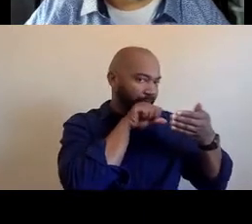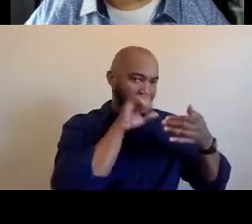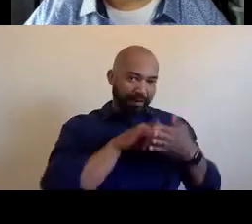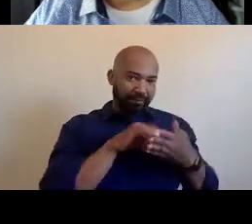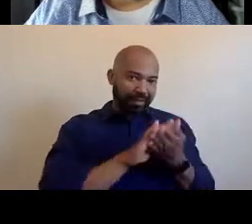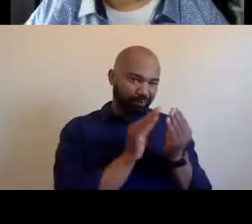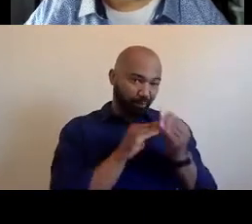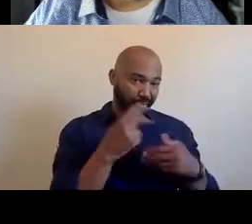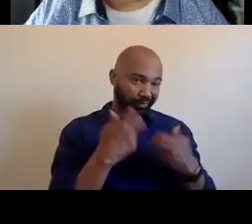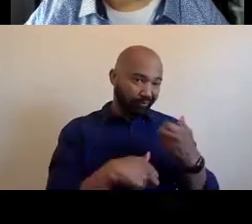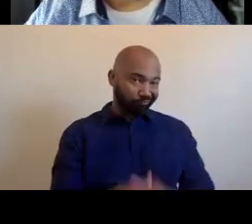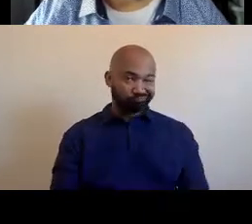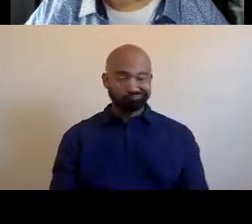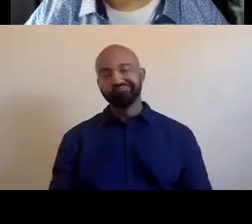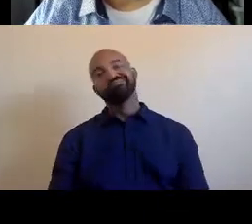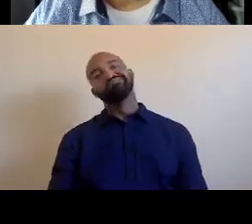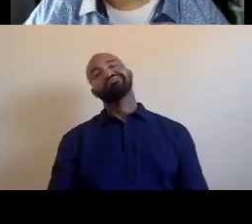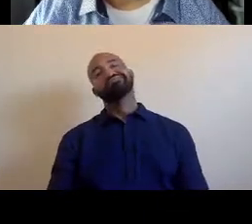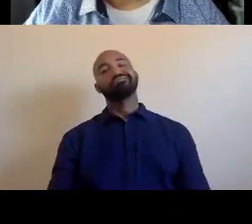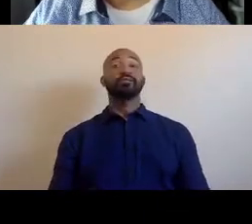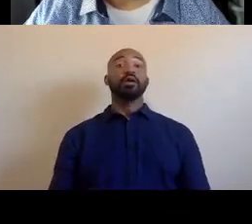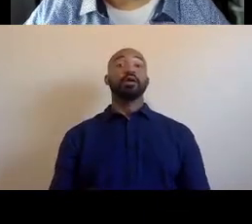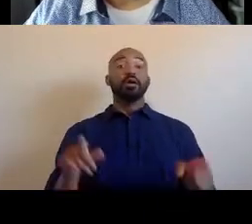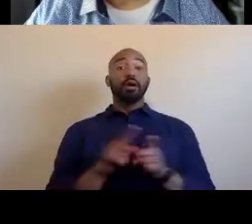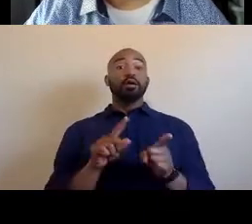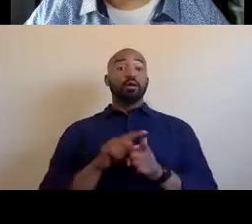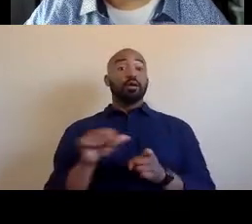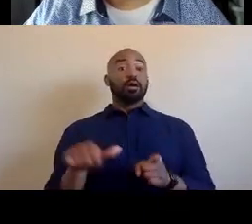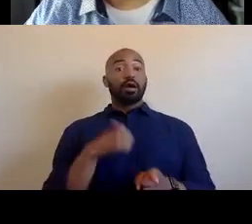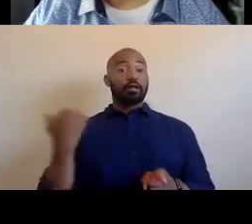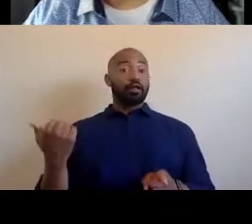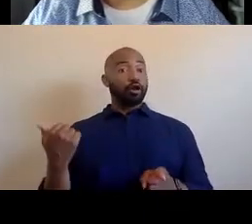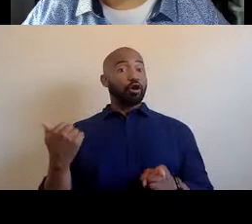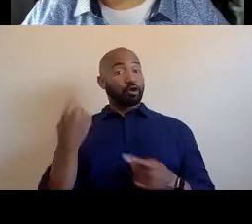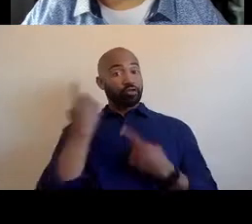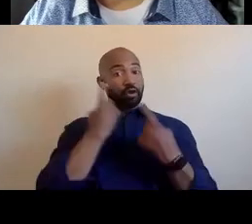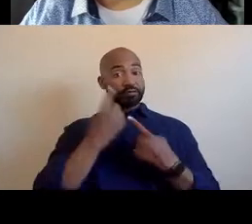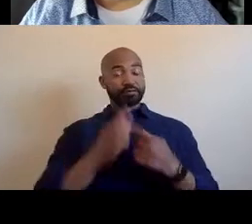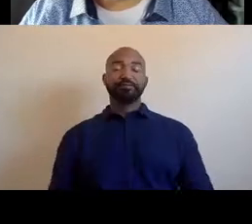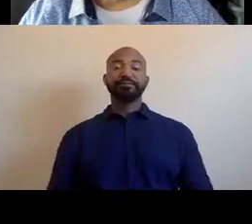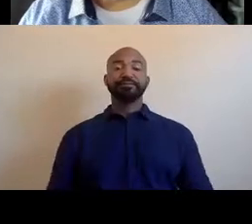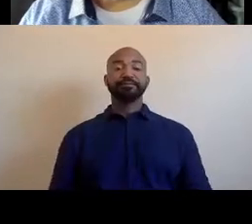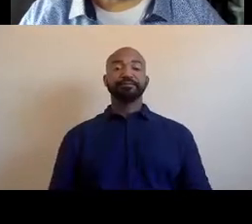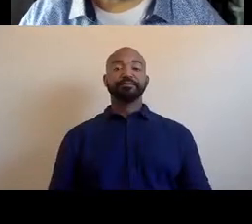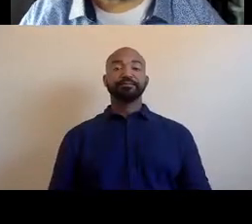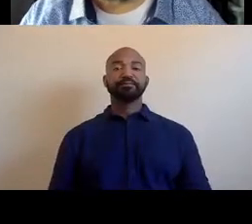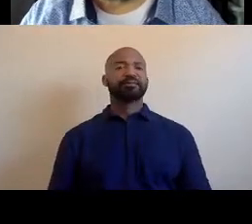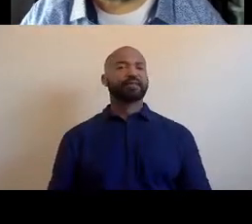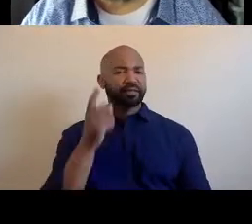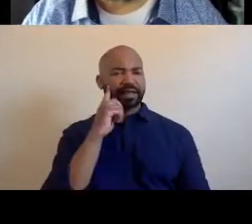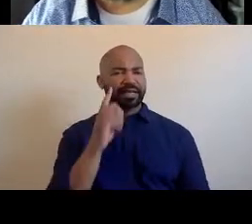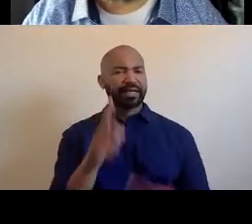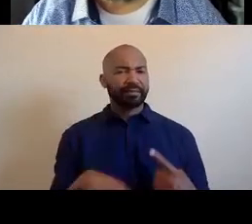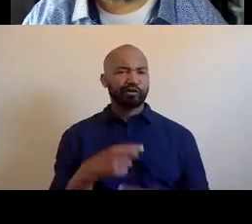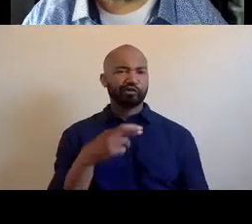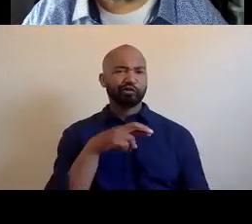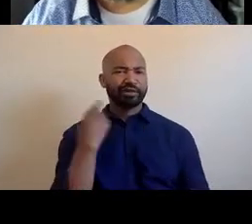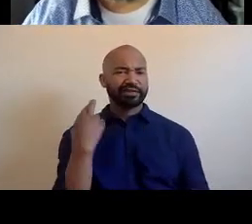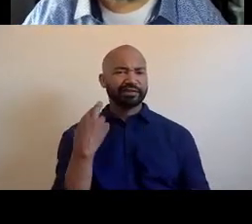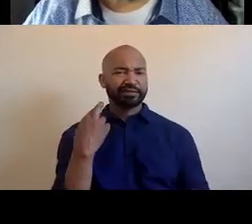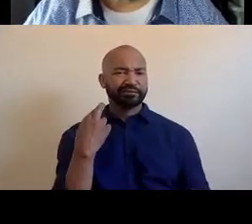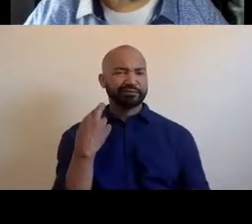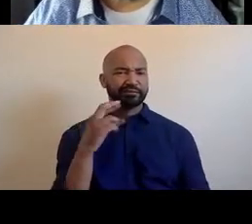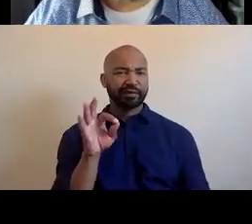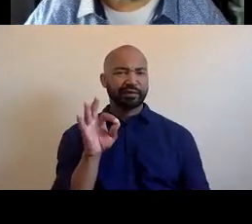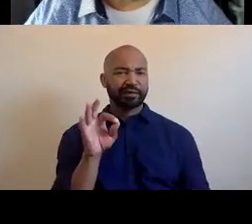Some additional thoughts for everyone when we're looking at risk factors. So we're taking all of that